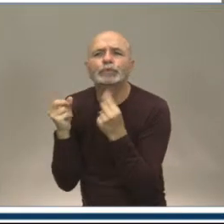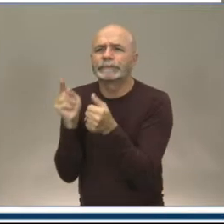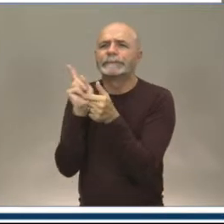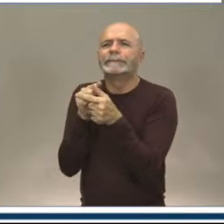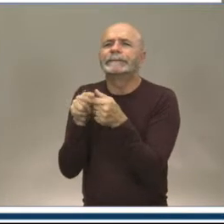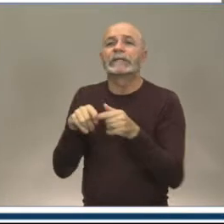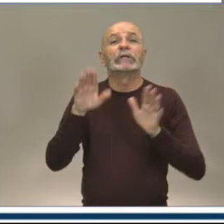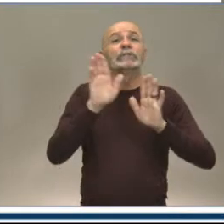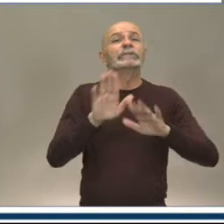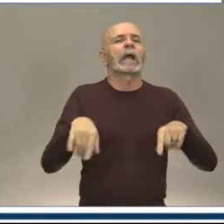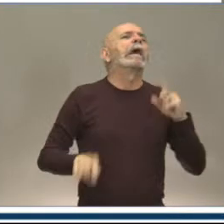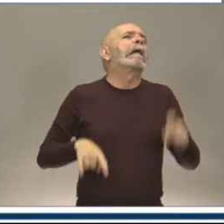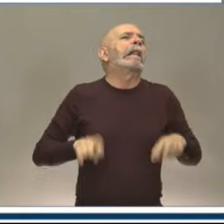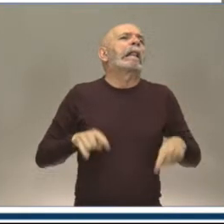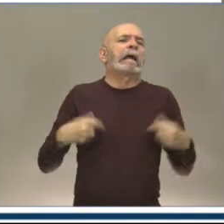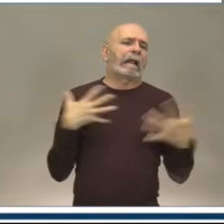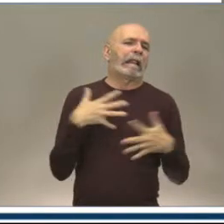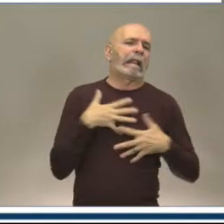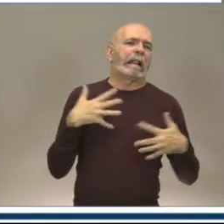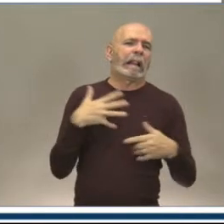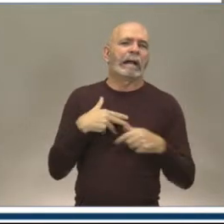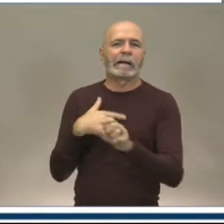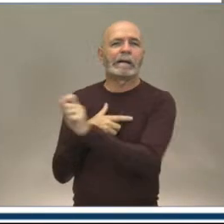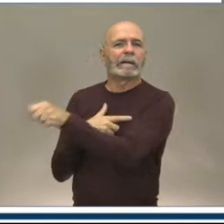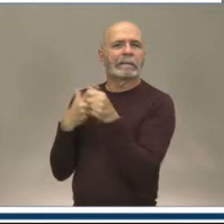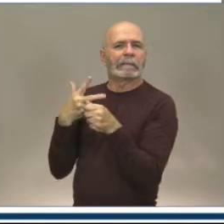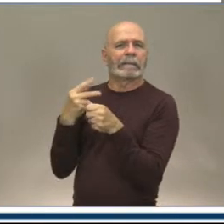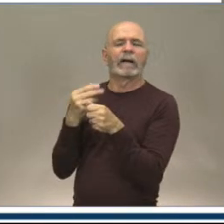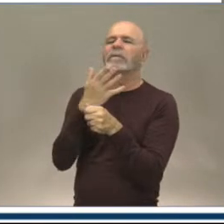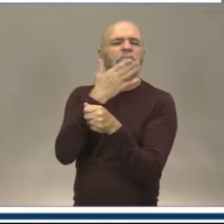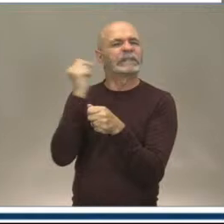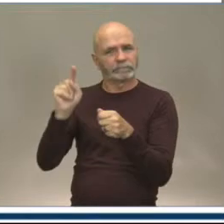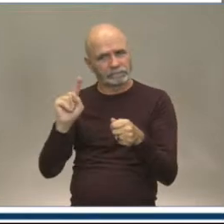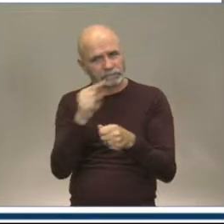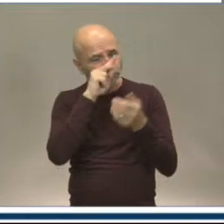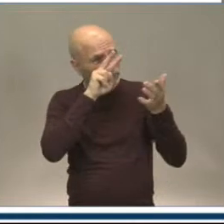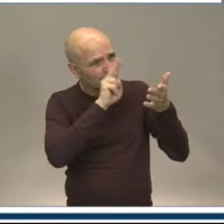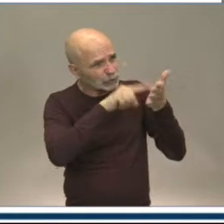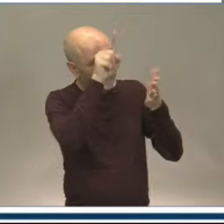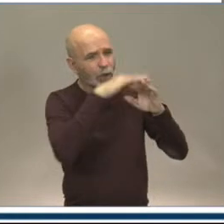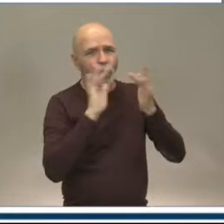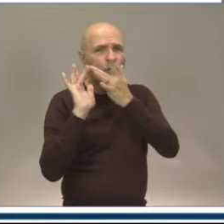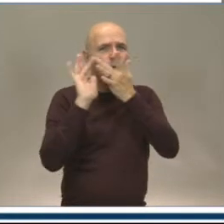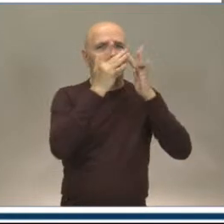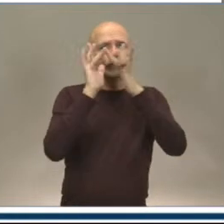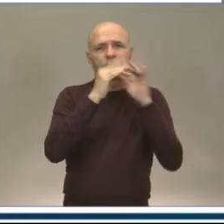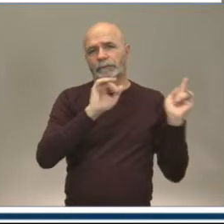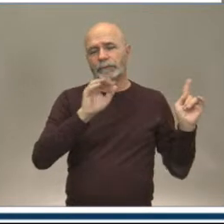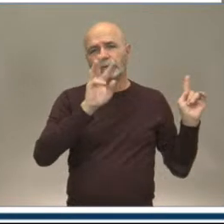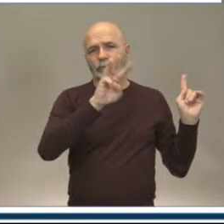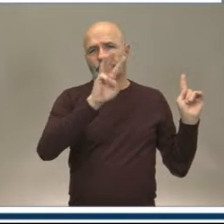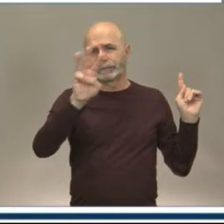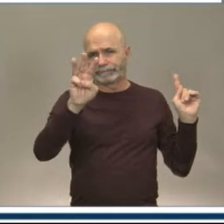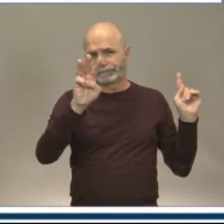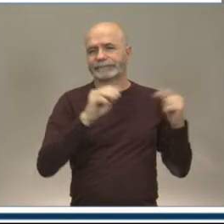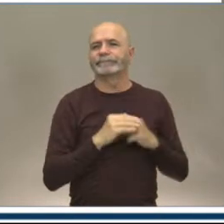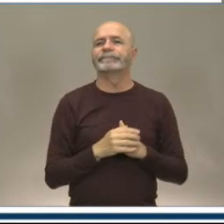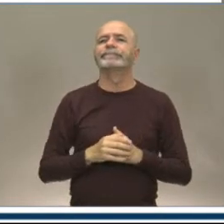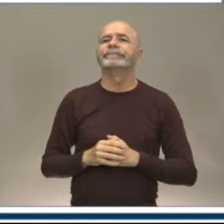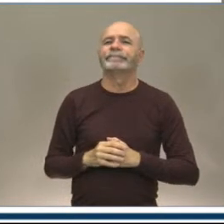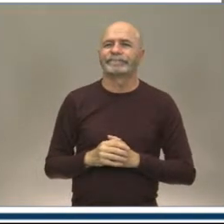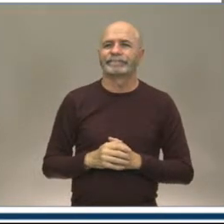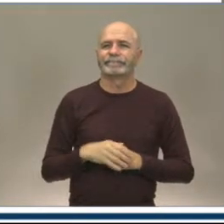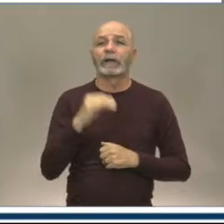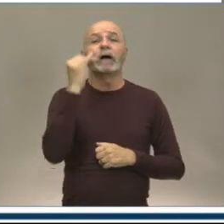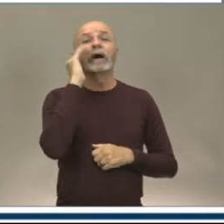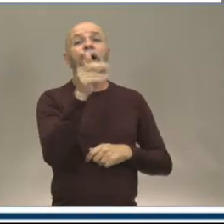people to go to the IWK website for that. And a reminder, please do not call pharmacies